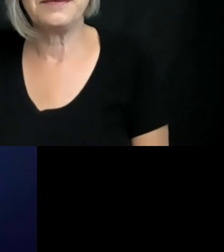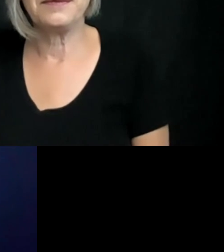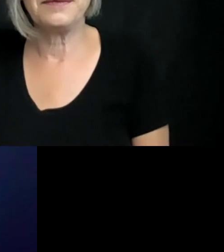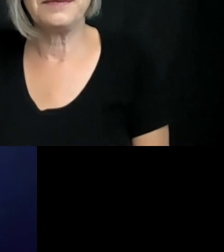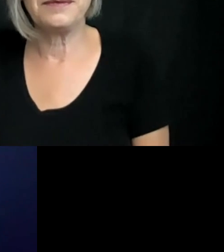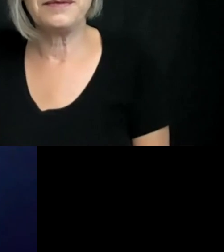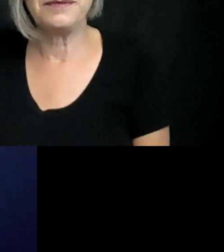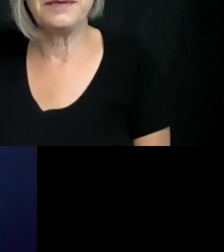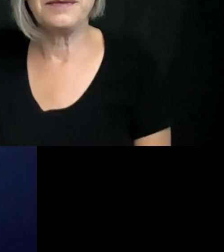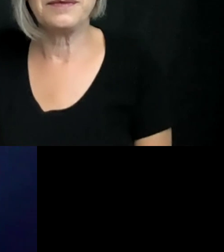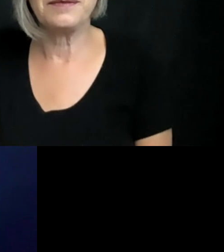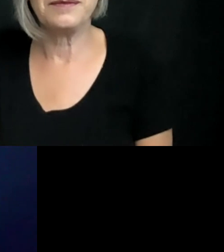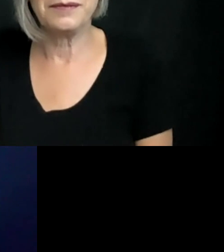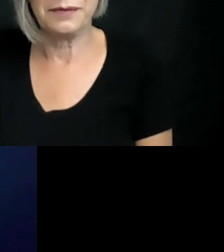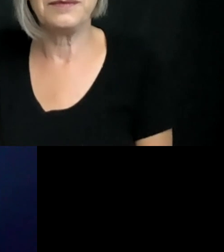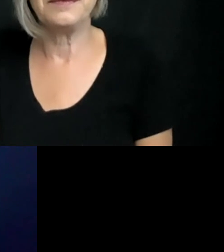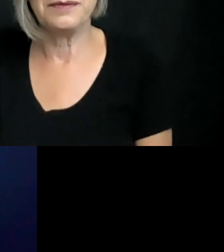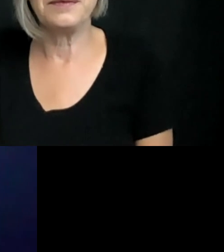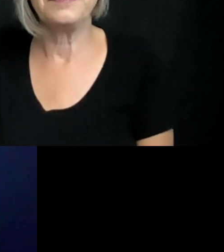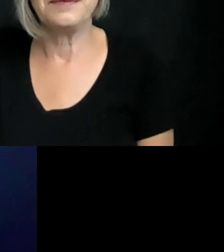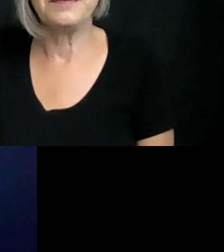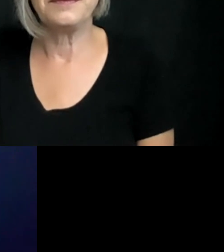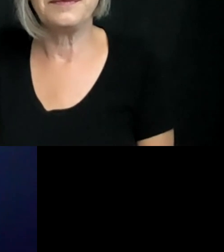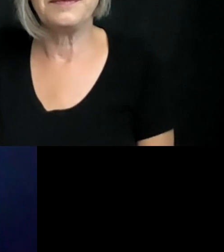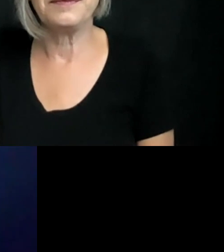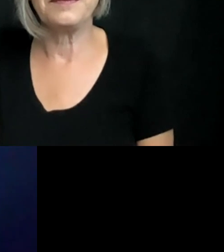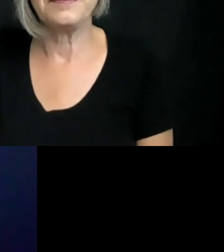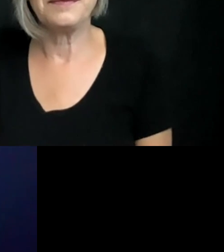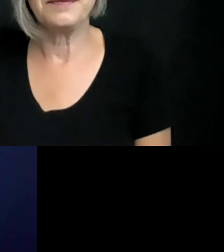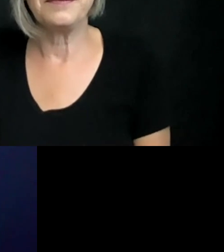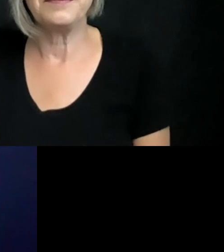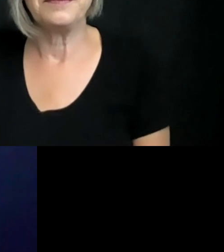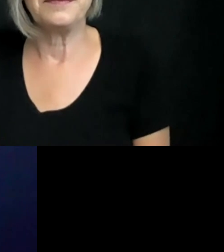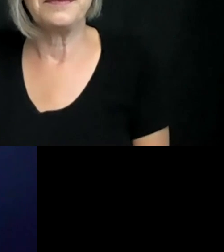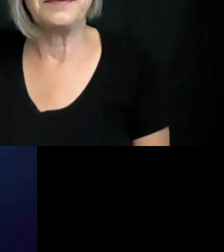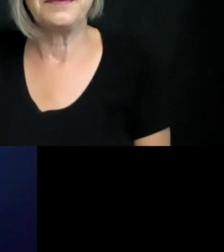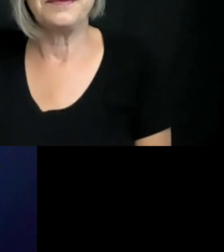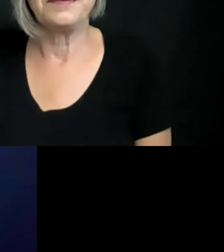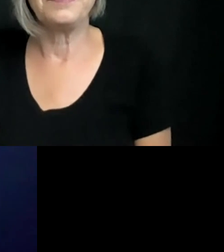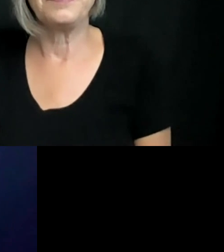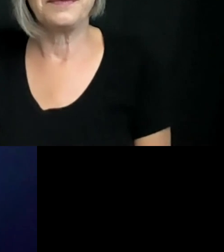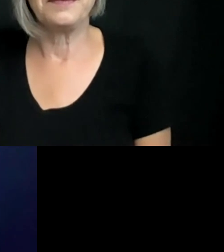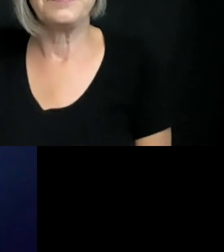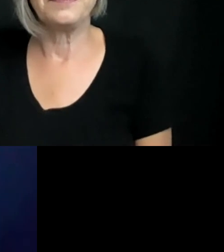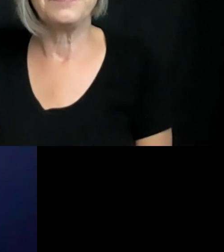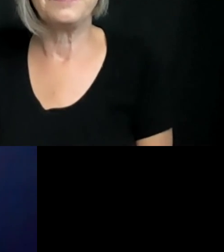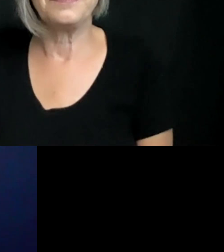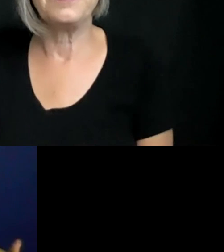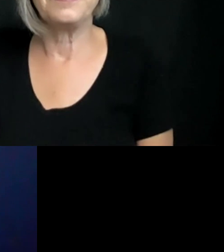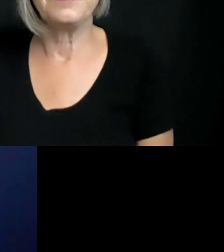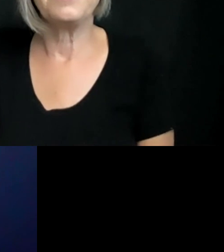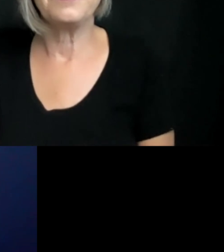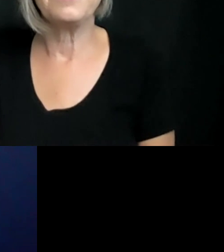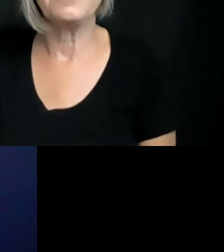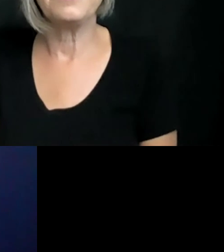depends on who the leaders are in your organization, but something that Mark said, I found very powerful. You get to decide what you want to spend your money